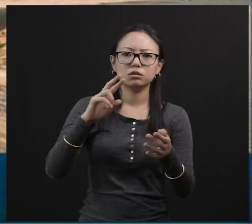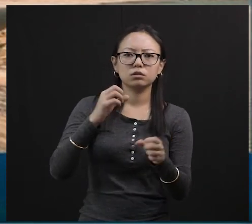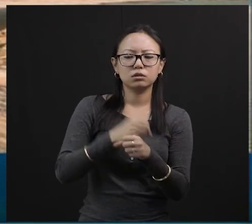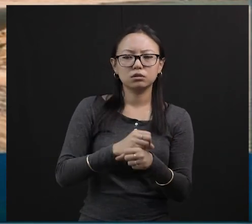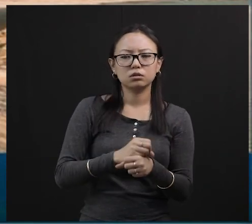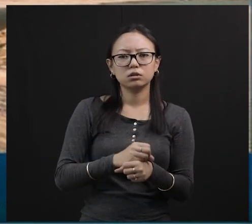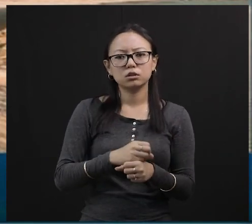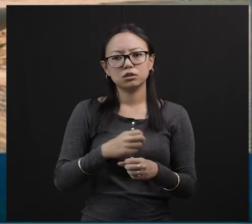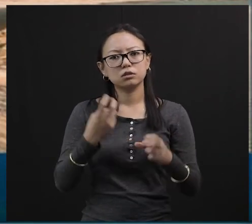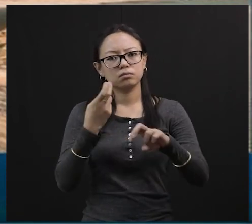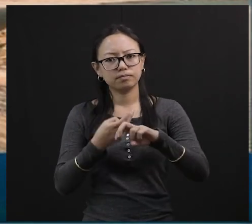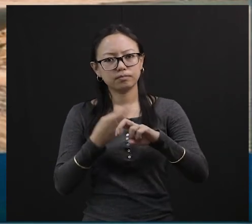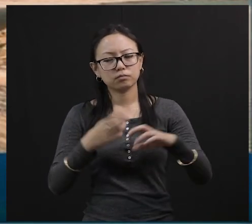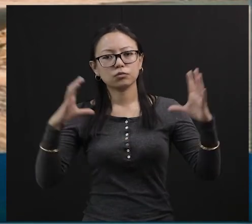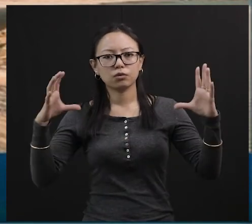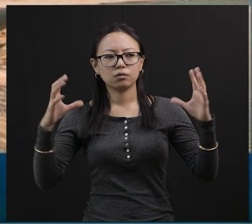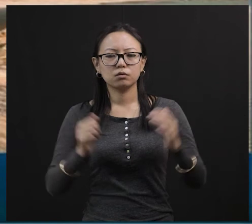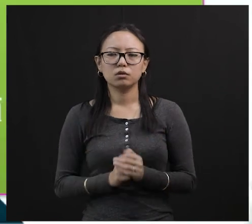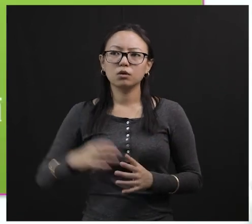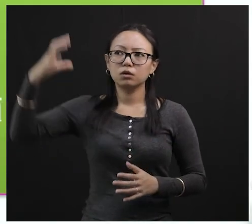water, and wind. Okay?